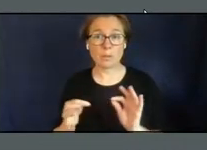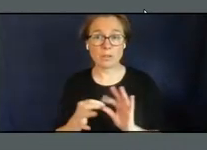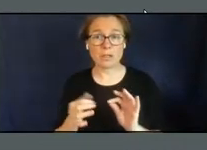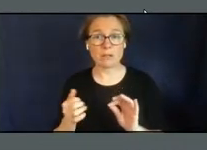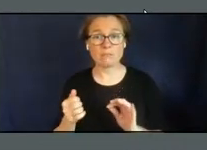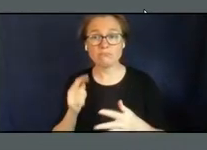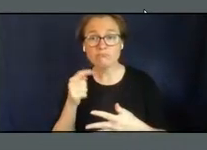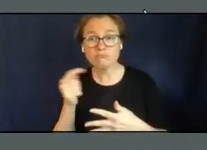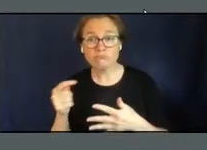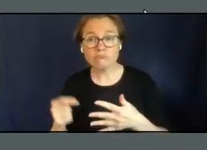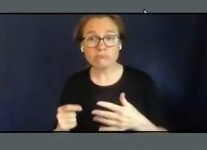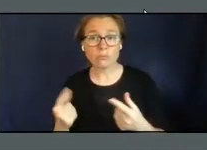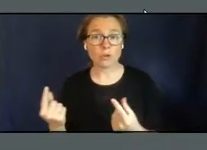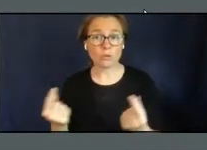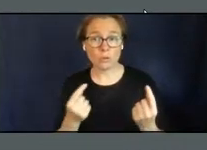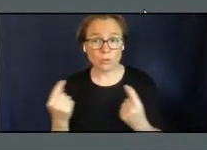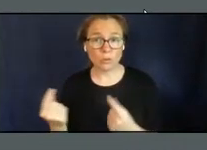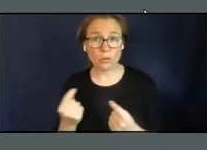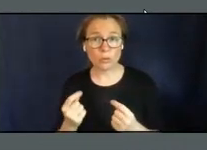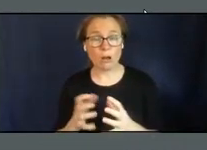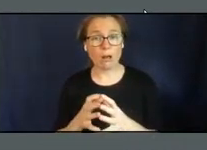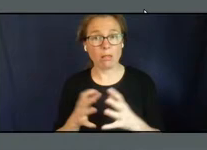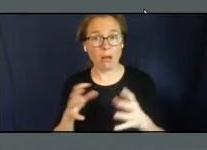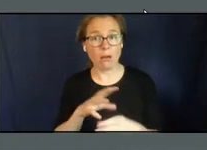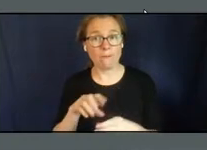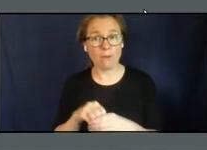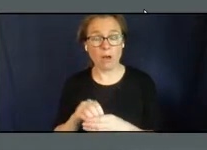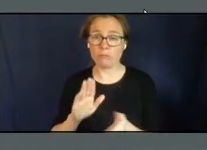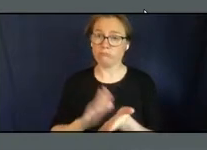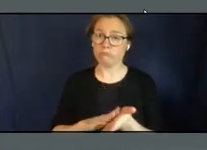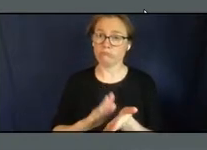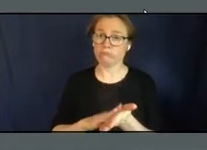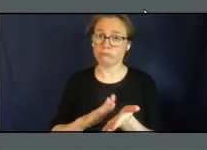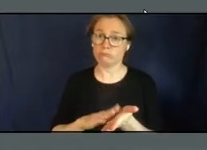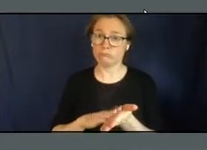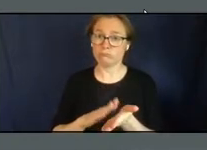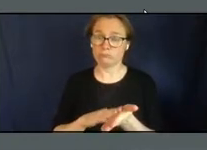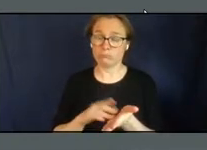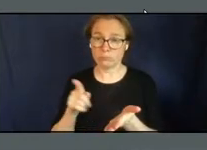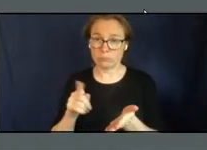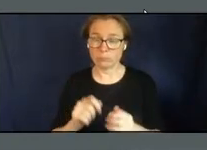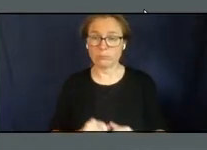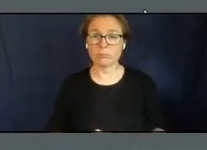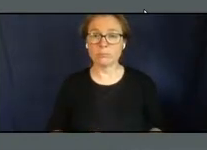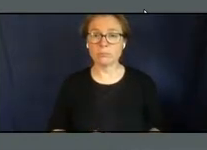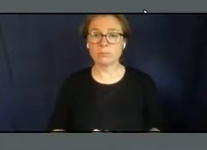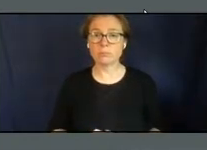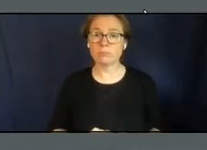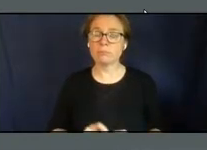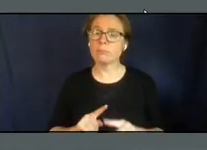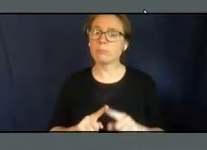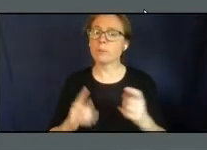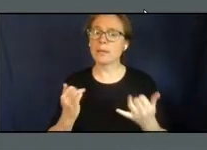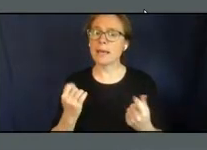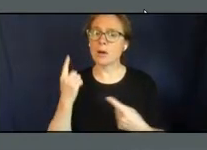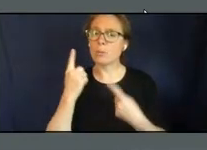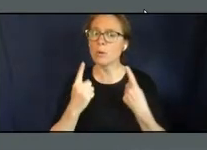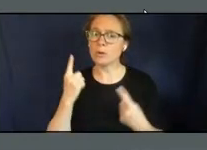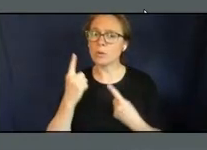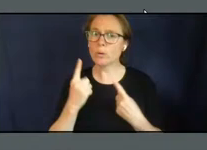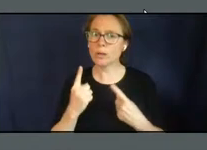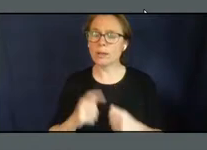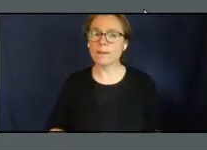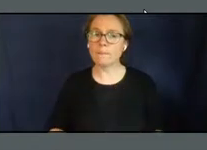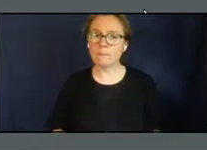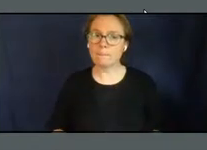and there's a lot going on, and I commend the school for all of those things. But was wondering about the lean in from